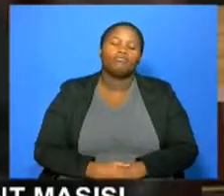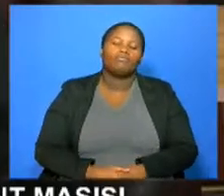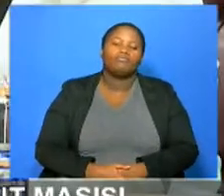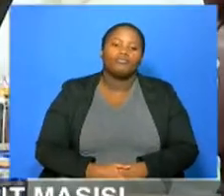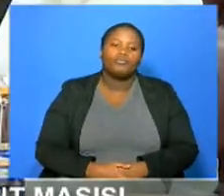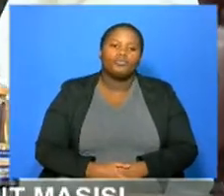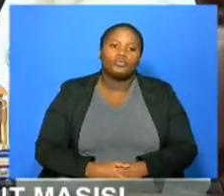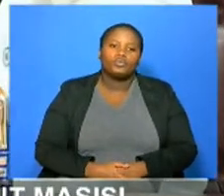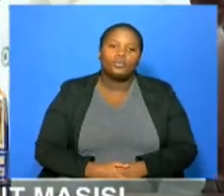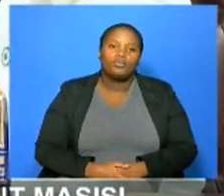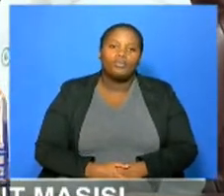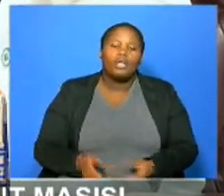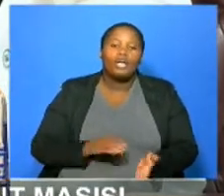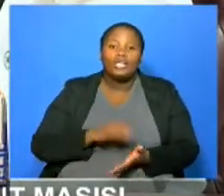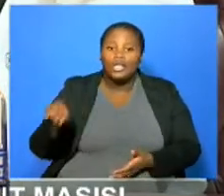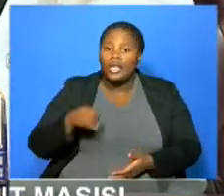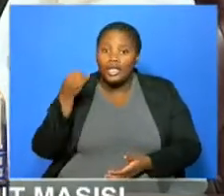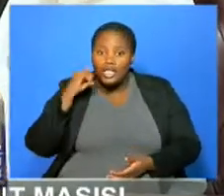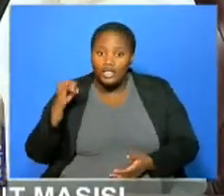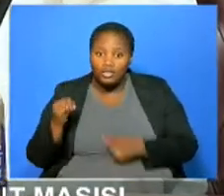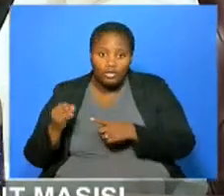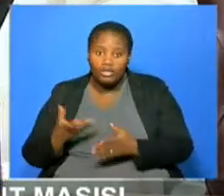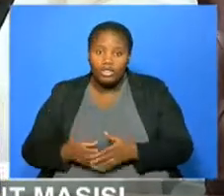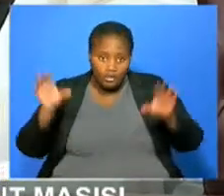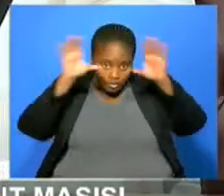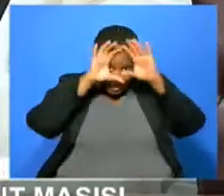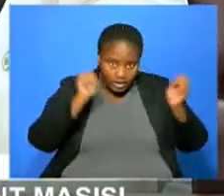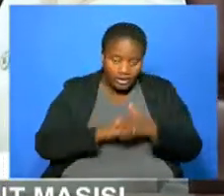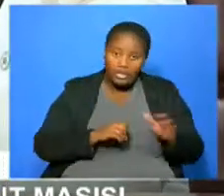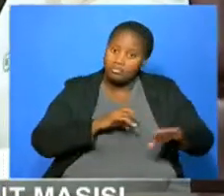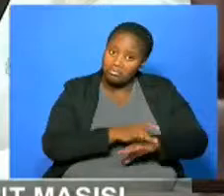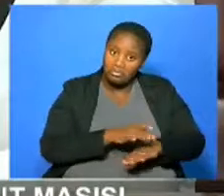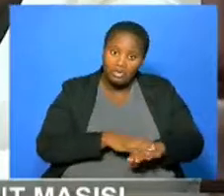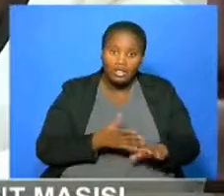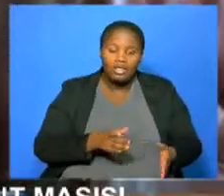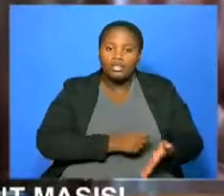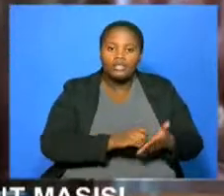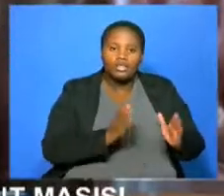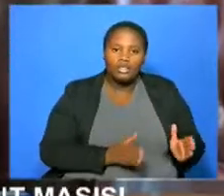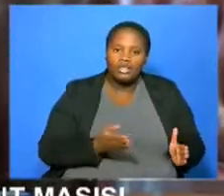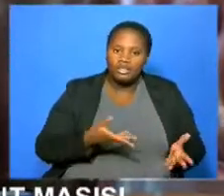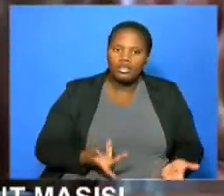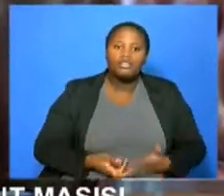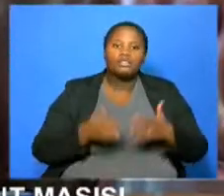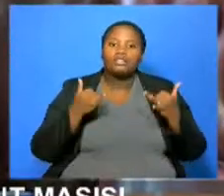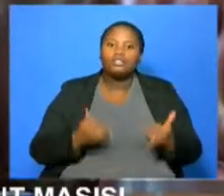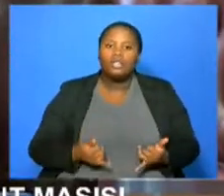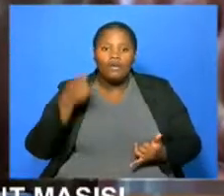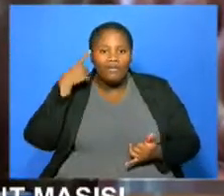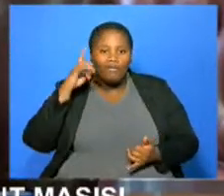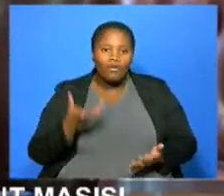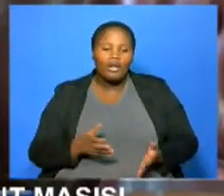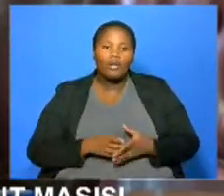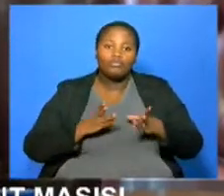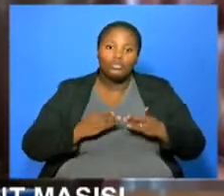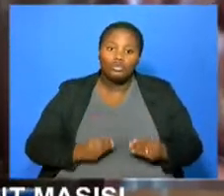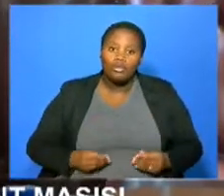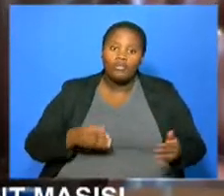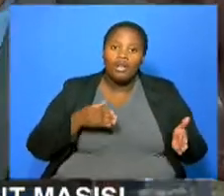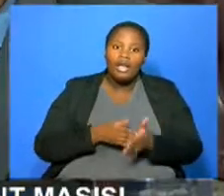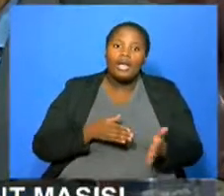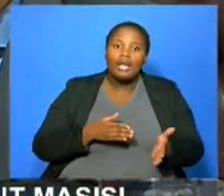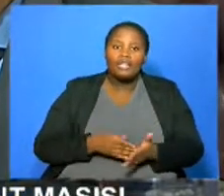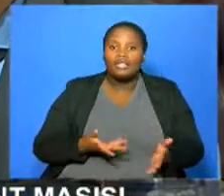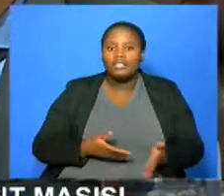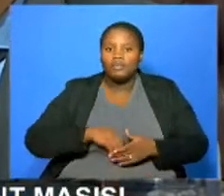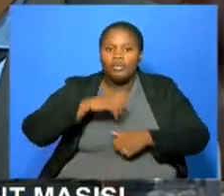difference. On other issues, the president advised the SADC Secretariat to take action against members who